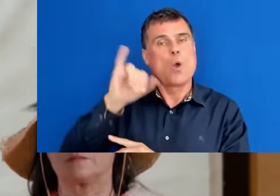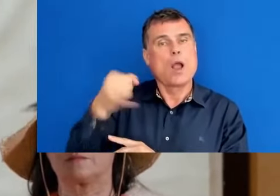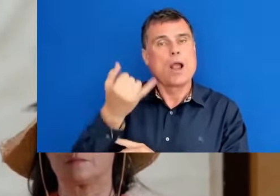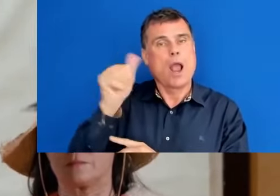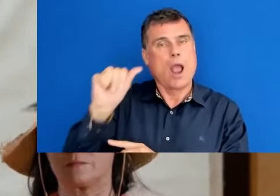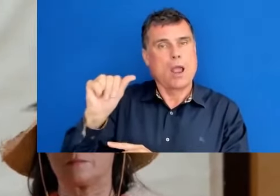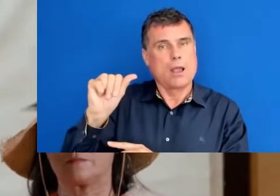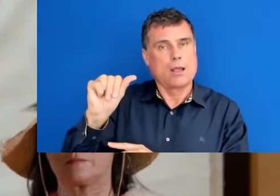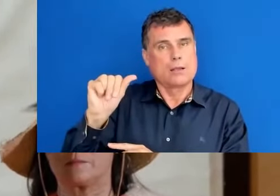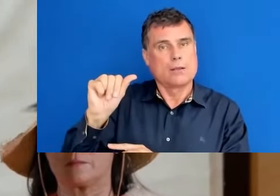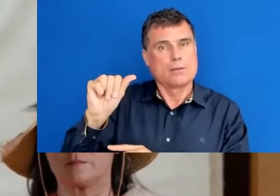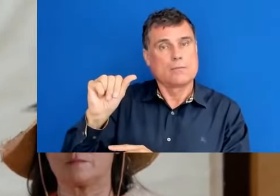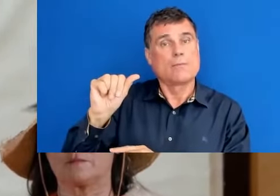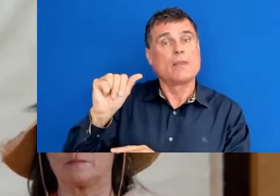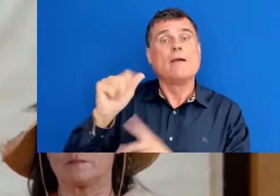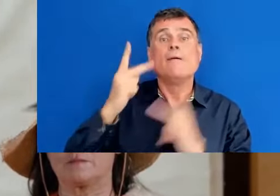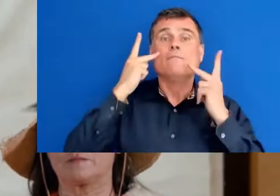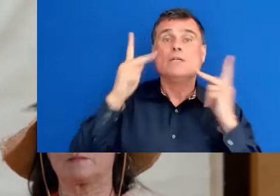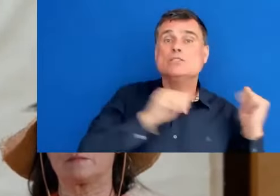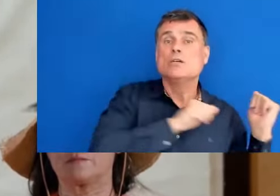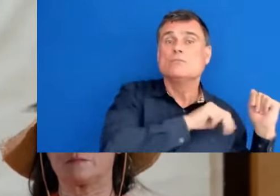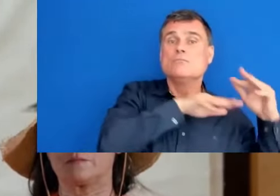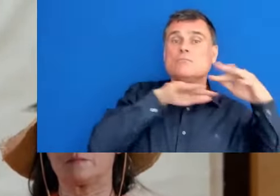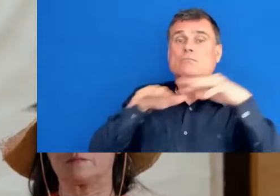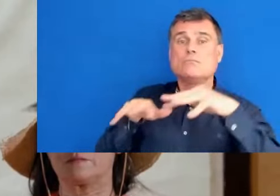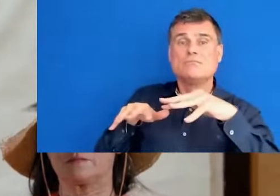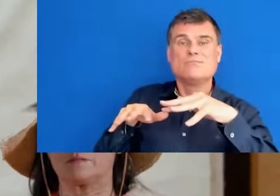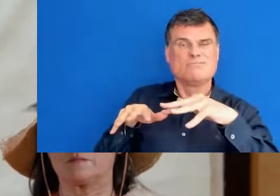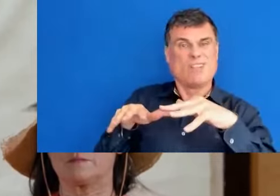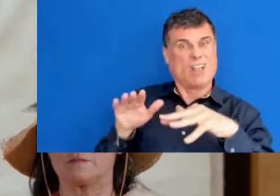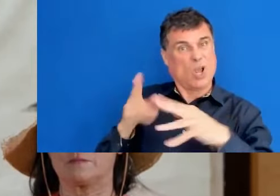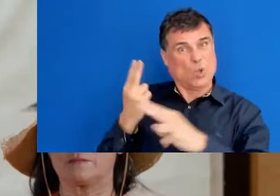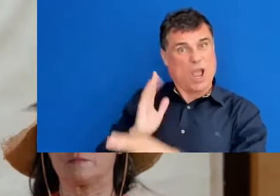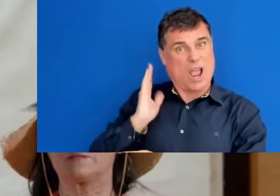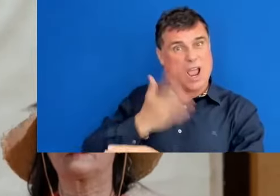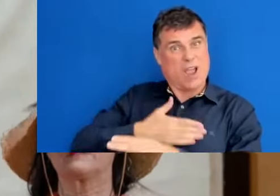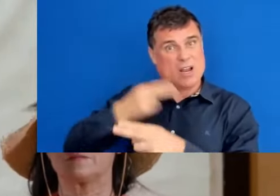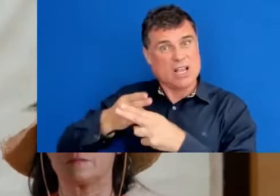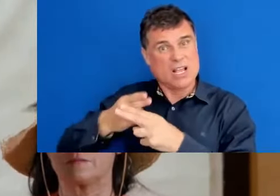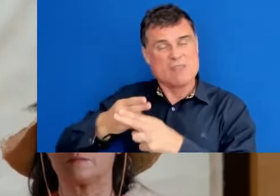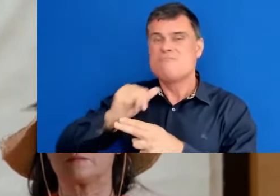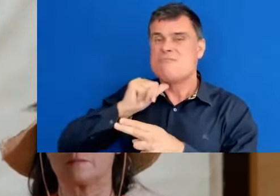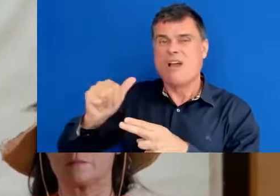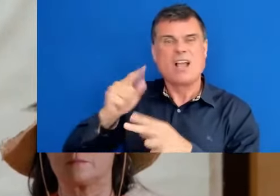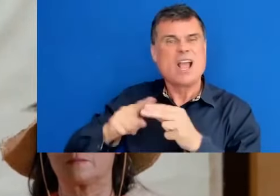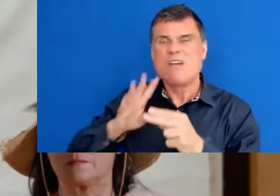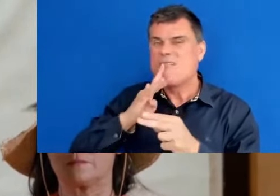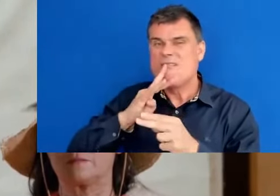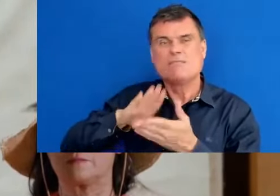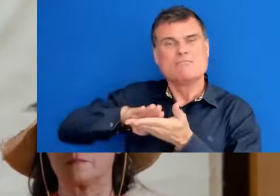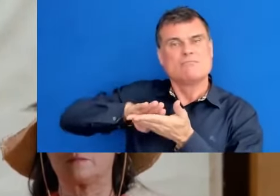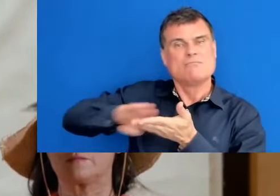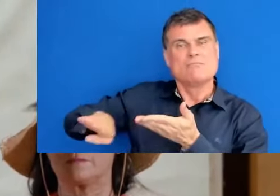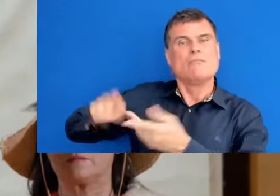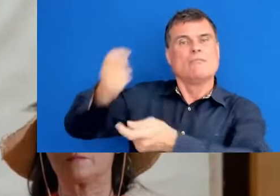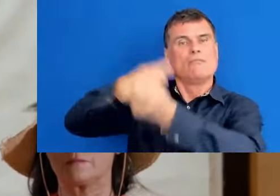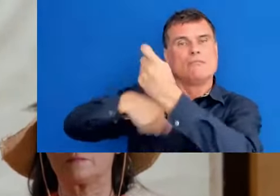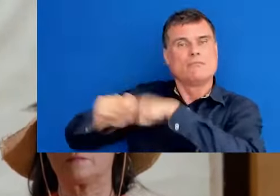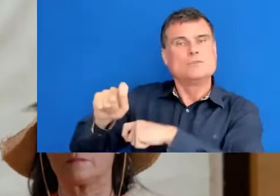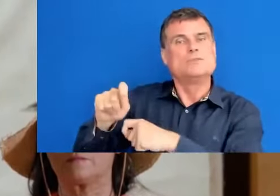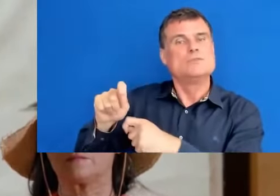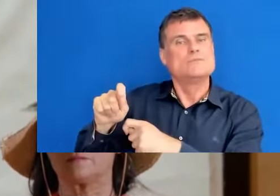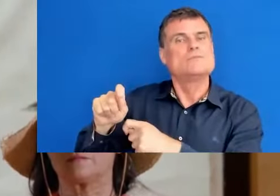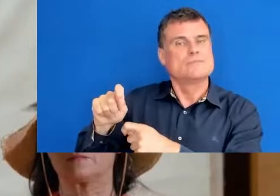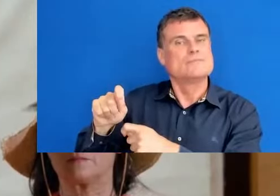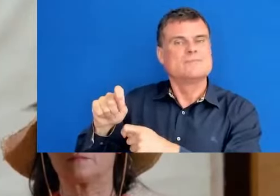the visitors came, they couldn't say Quayoc, they couldn't say Manette or Tiaktet, but they renamed the